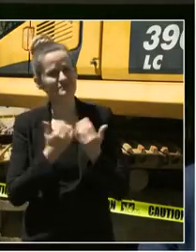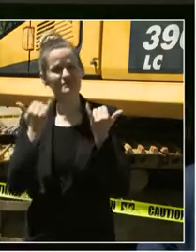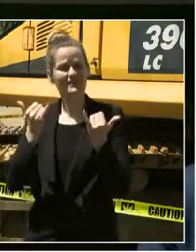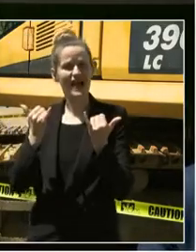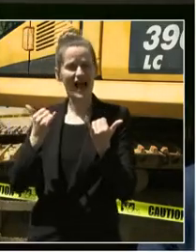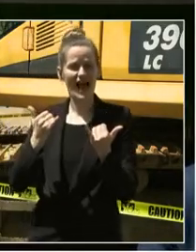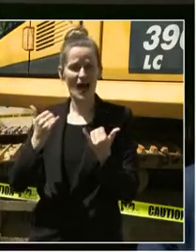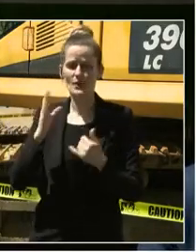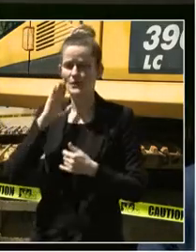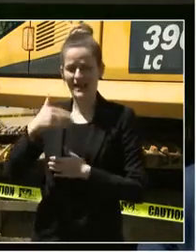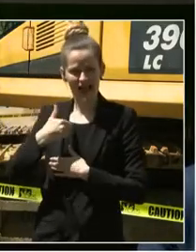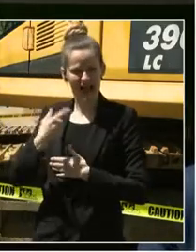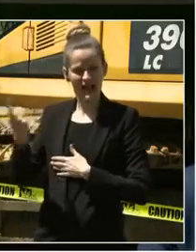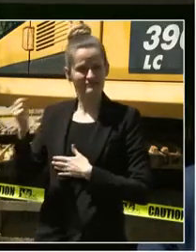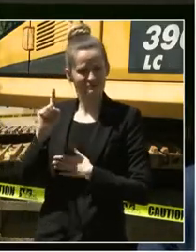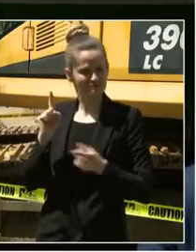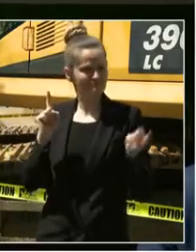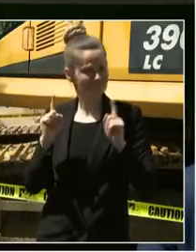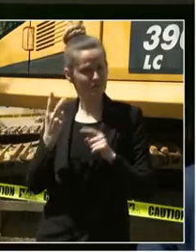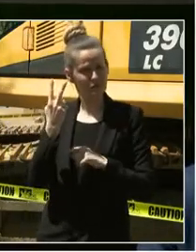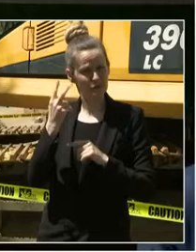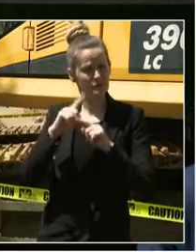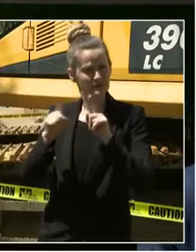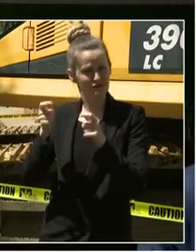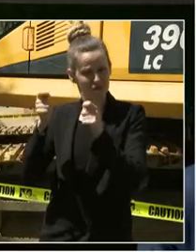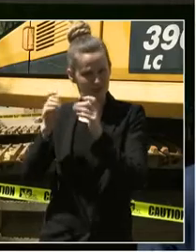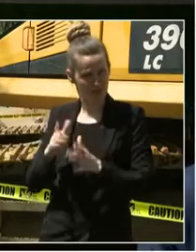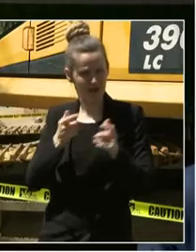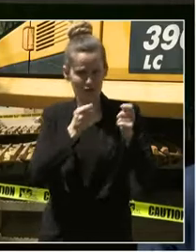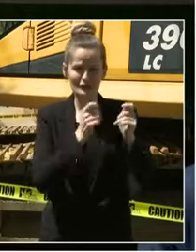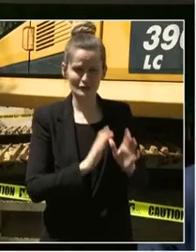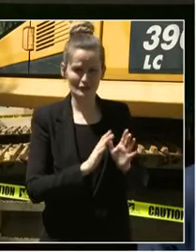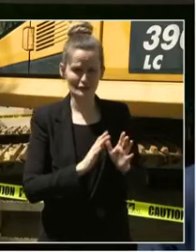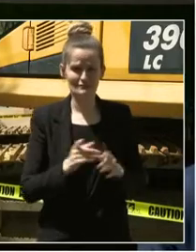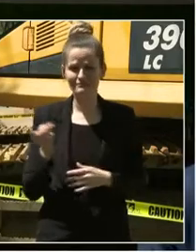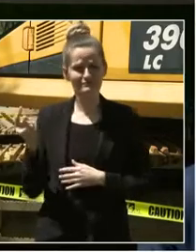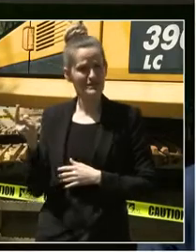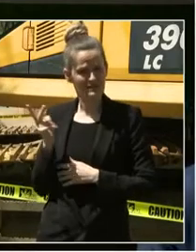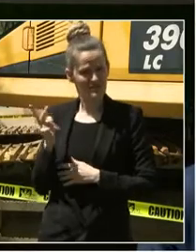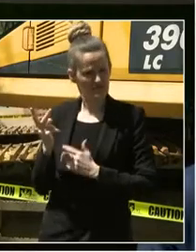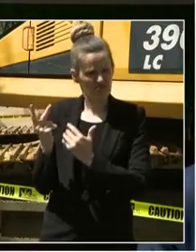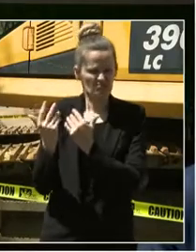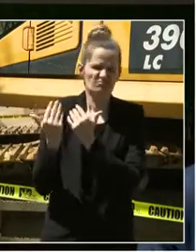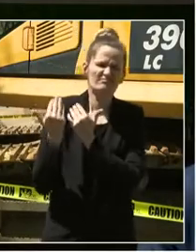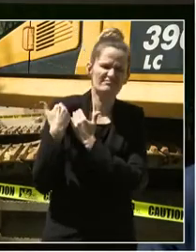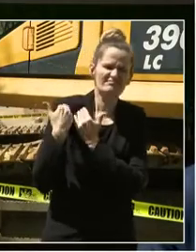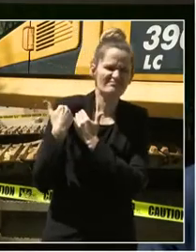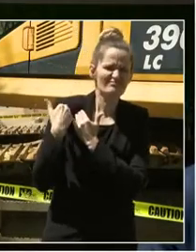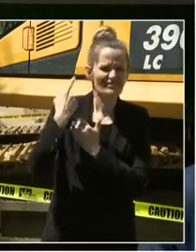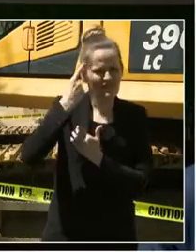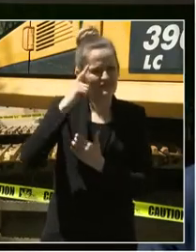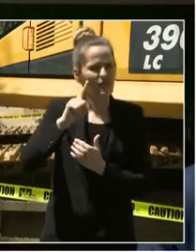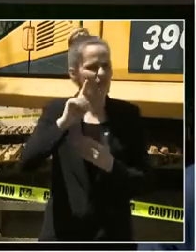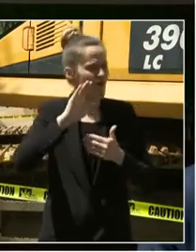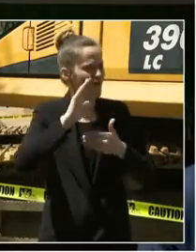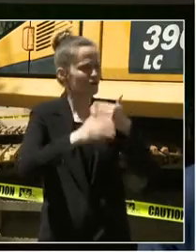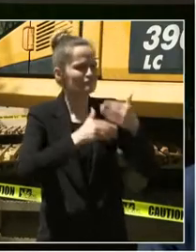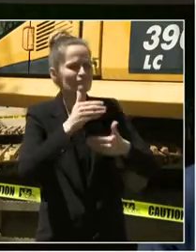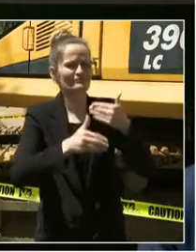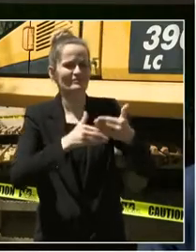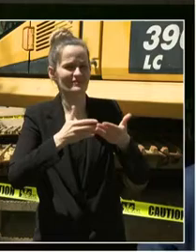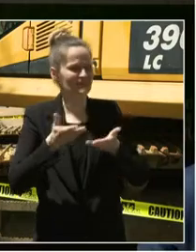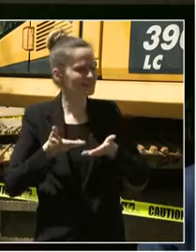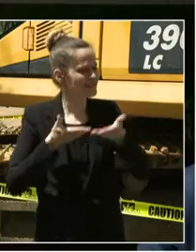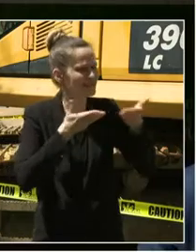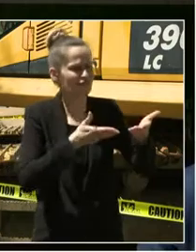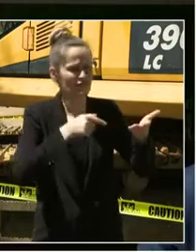our agency directors who will be responsible first for delivering the project